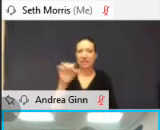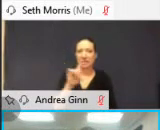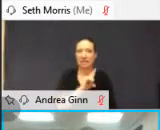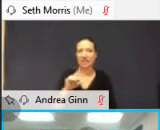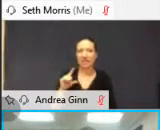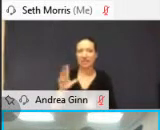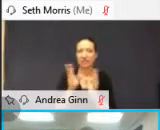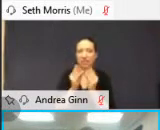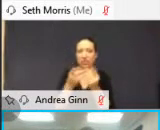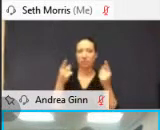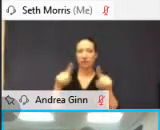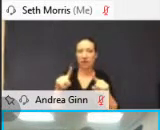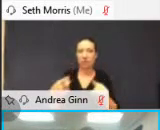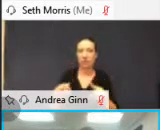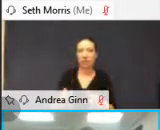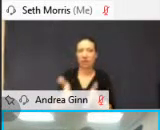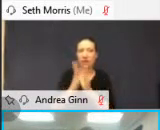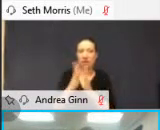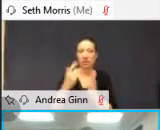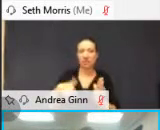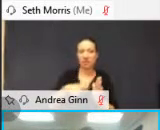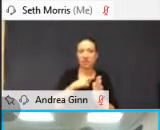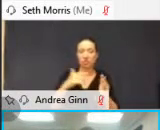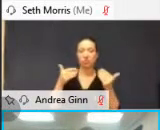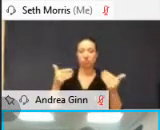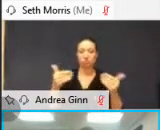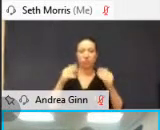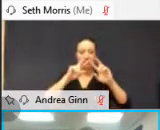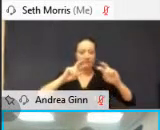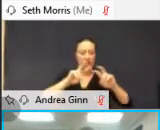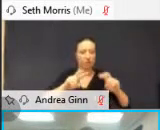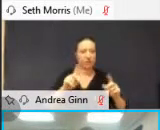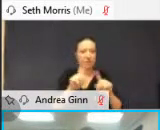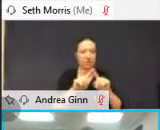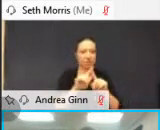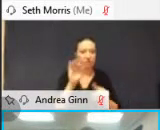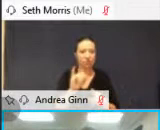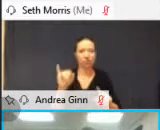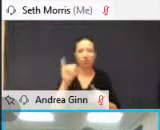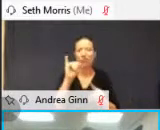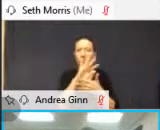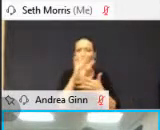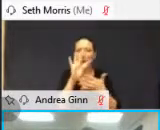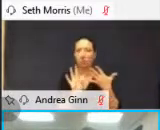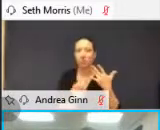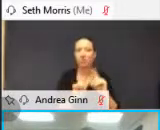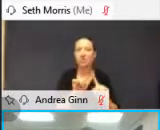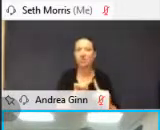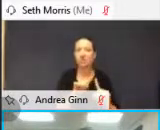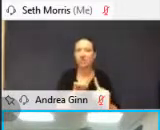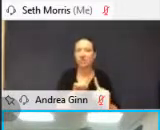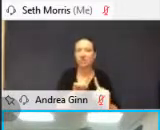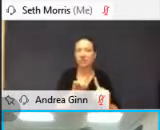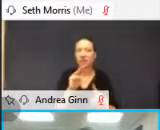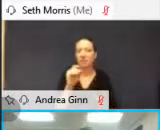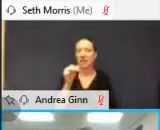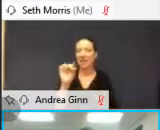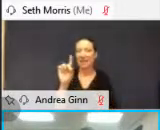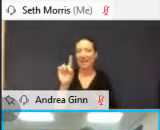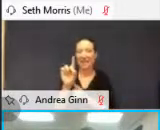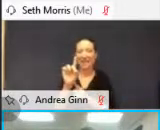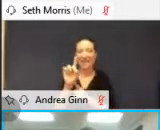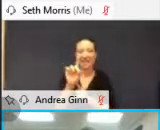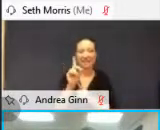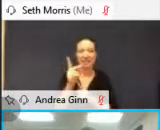were charged with evaluating coverage options. This was after the Medicaid buy-in proposal was